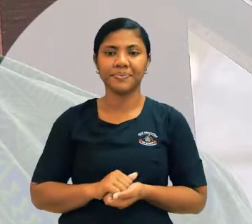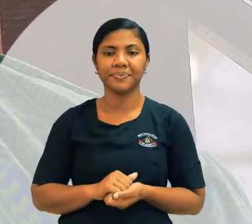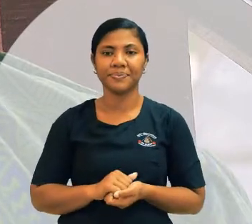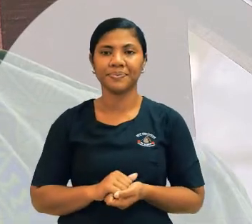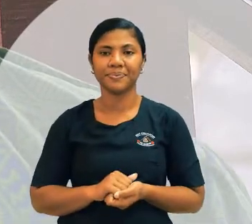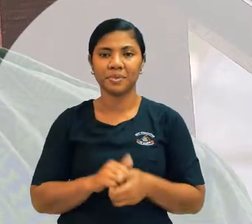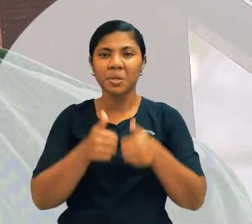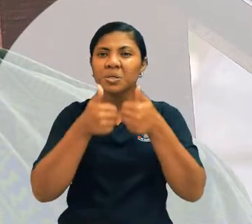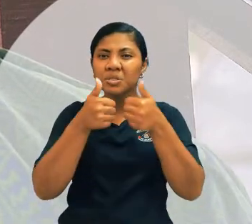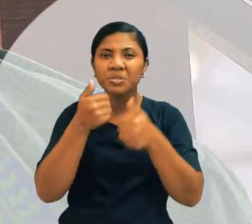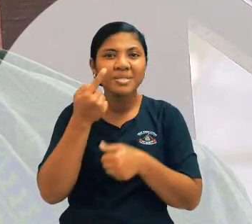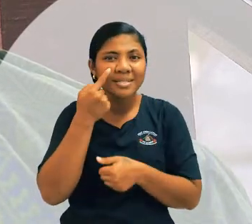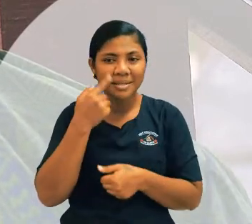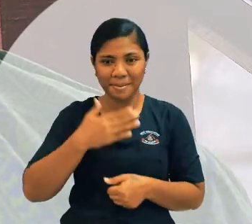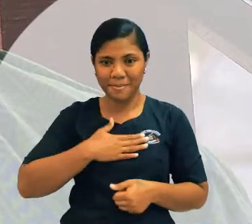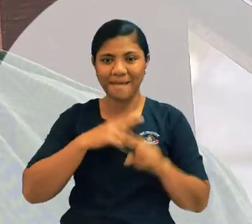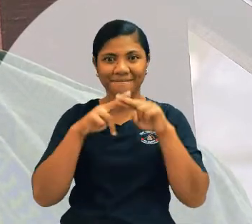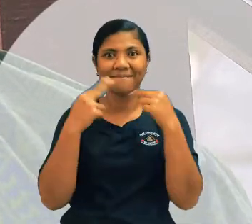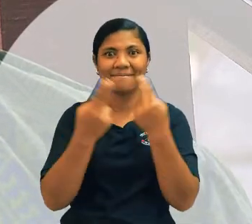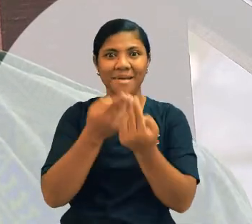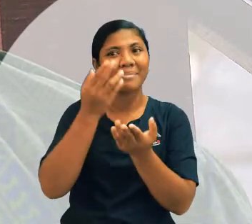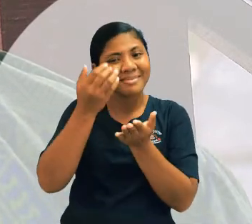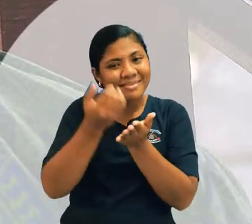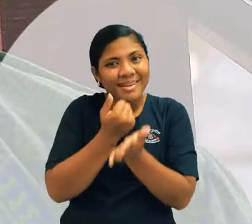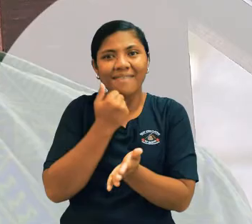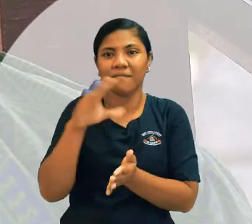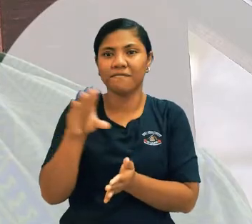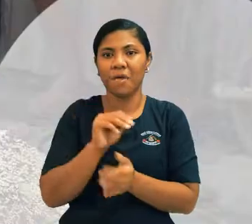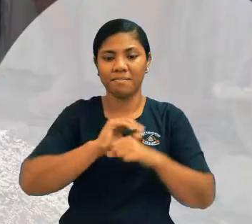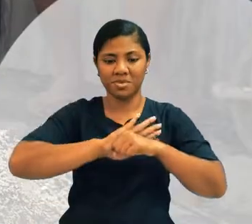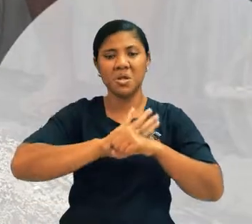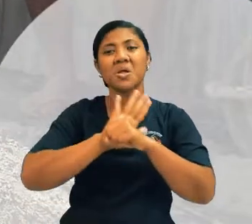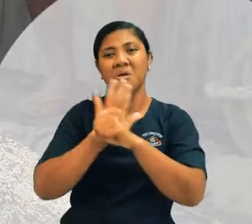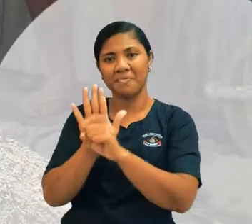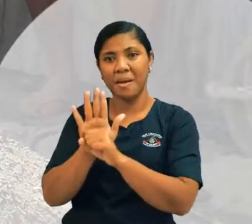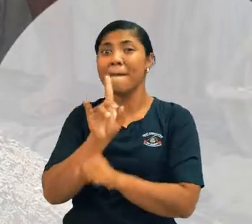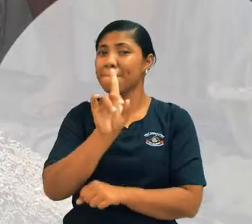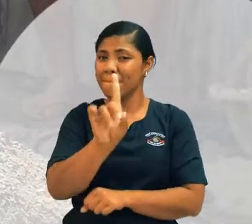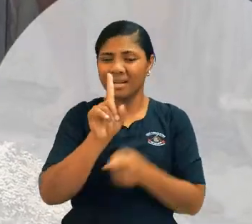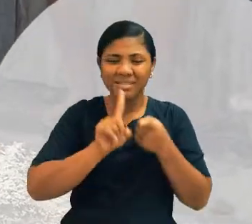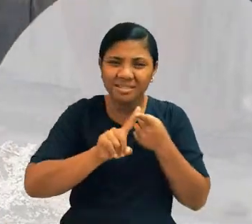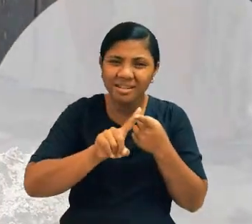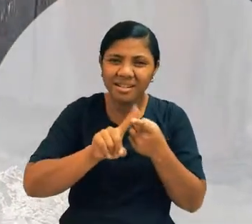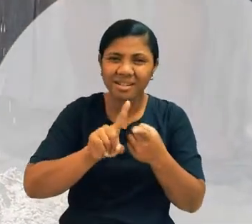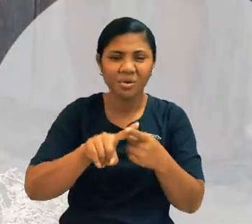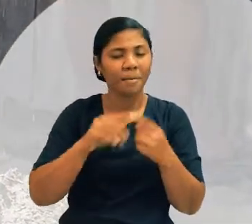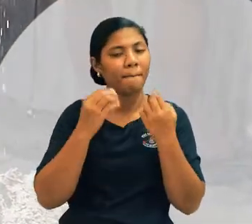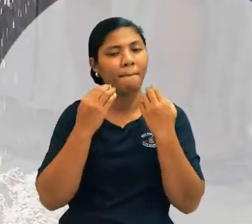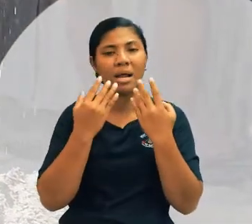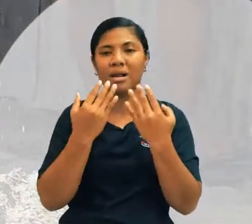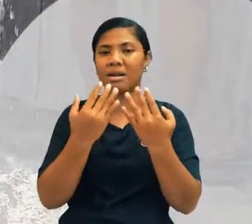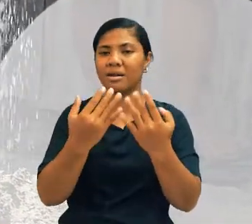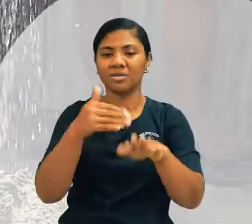na rang. Ia i tū langa la ia i mea tau o le tau singa o a inga ia o le tupe maua a inga